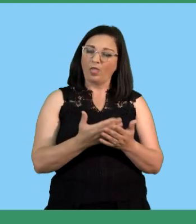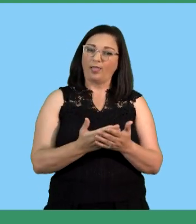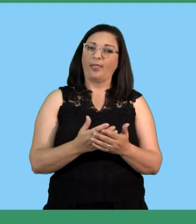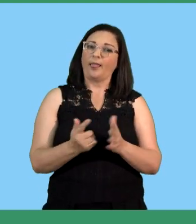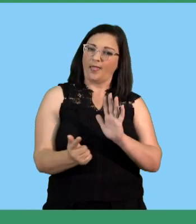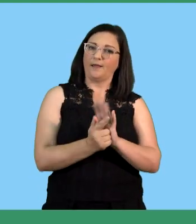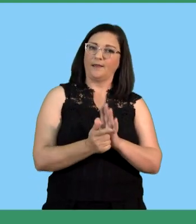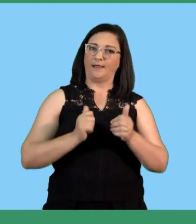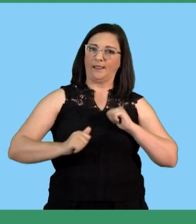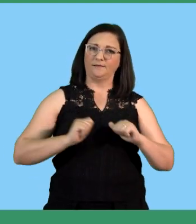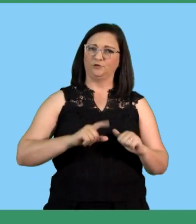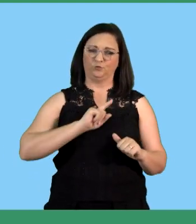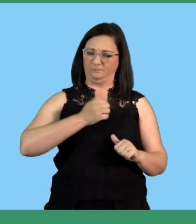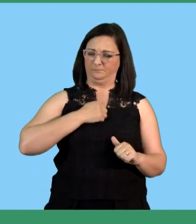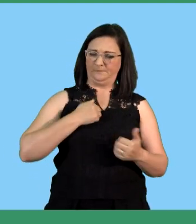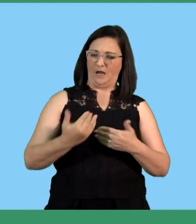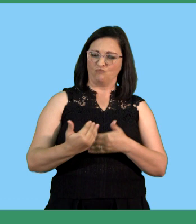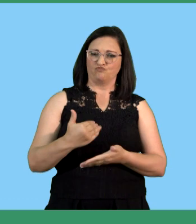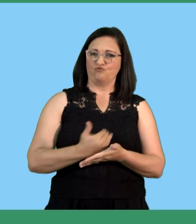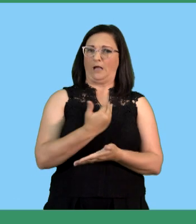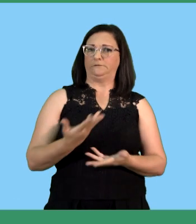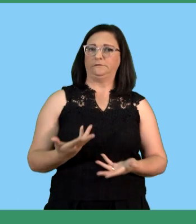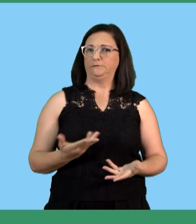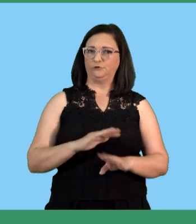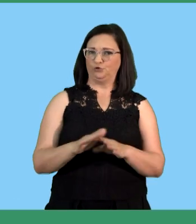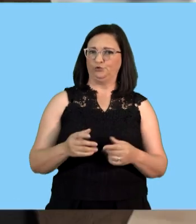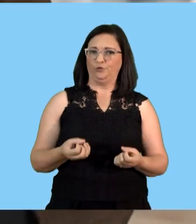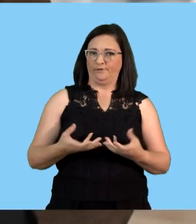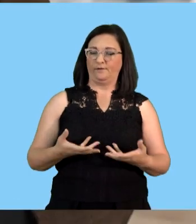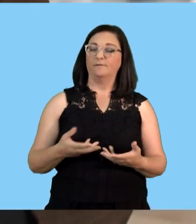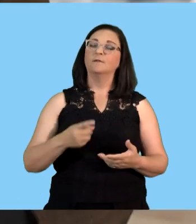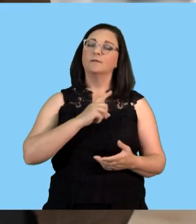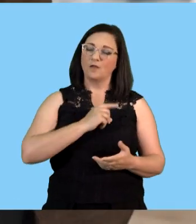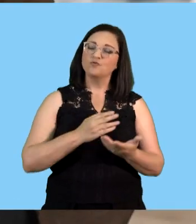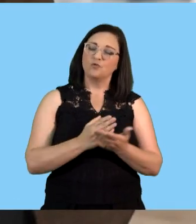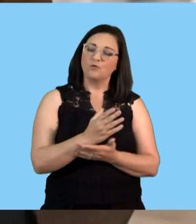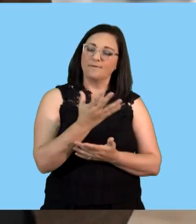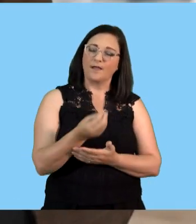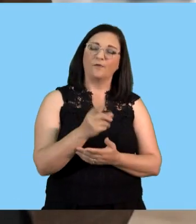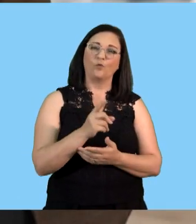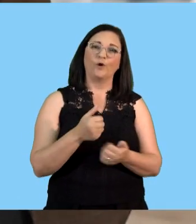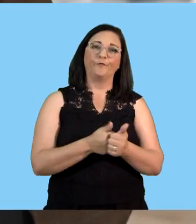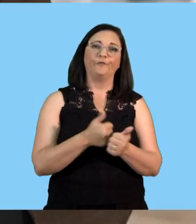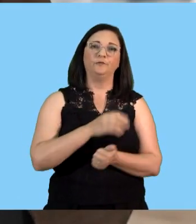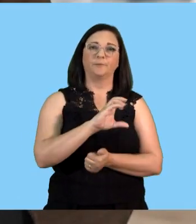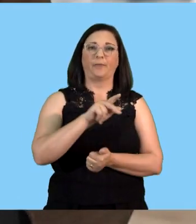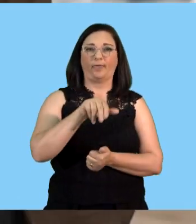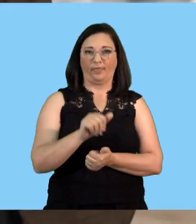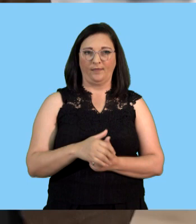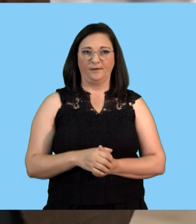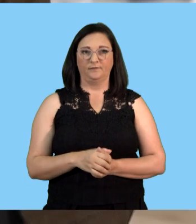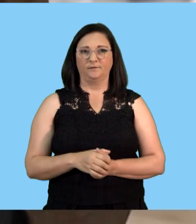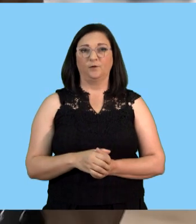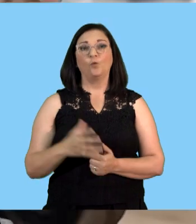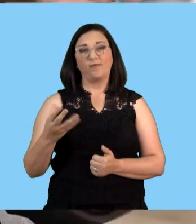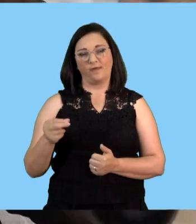if their rights are not upheld. So with this legislation, again, it gives us the rights according to the CPA. Remember, we've